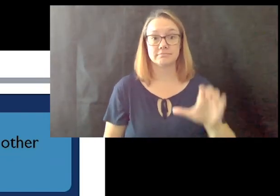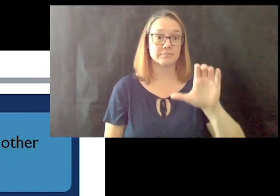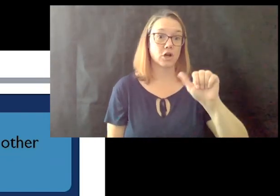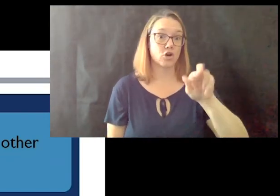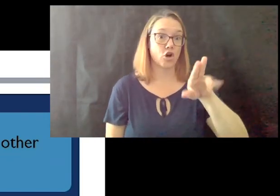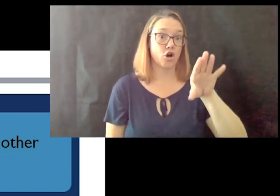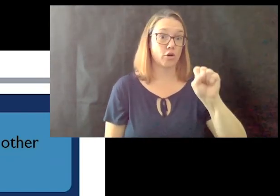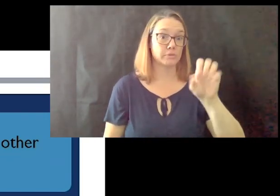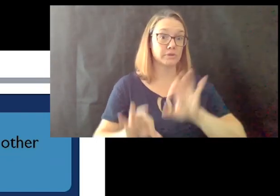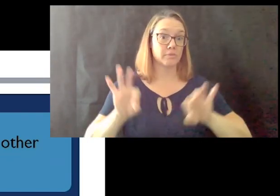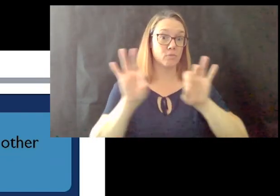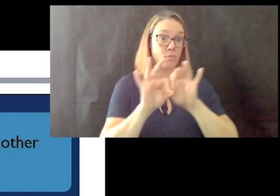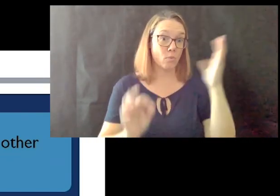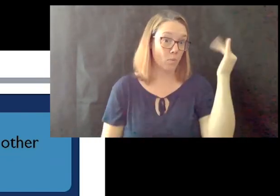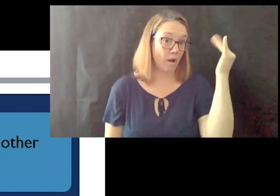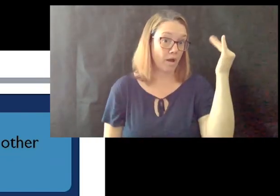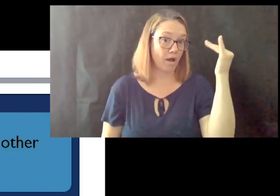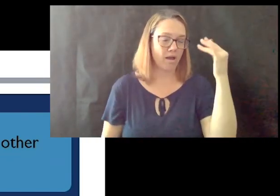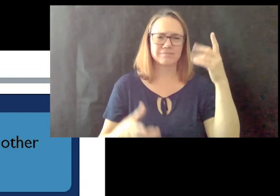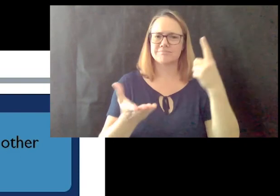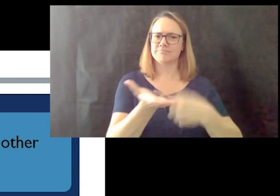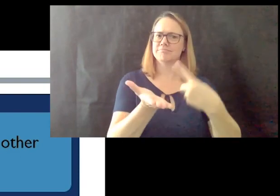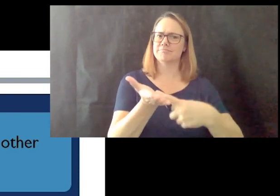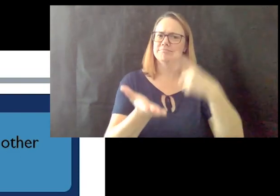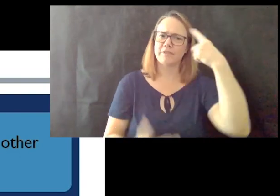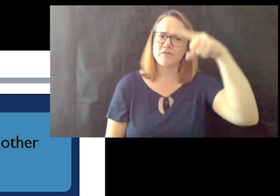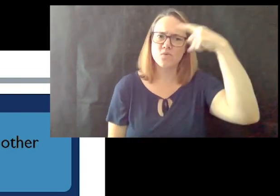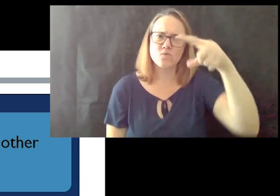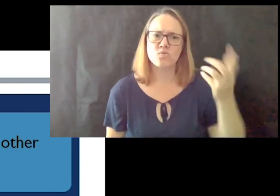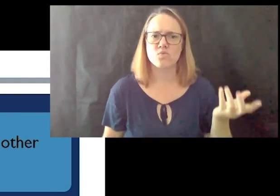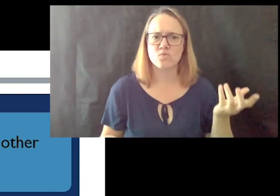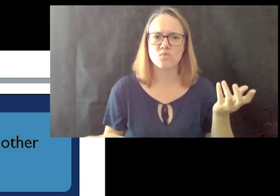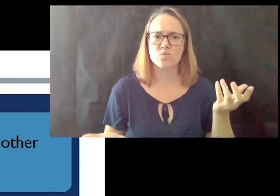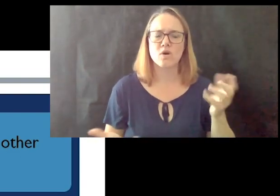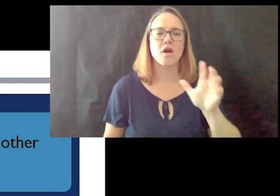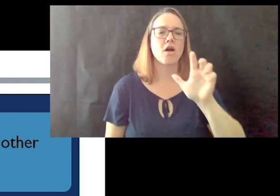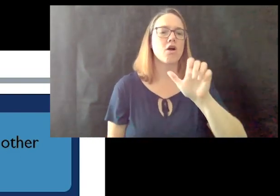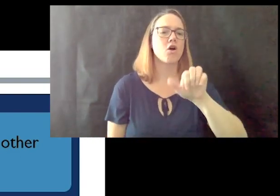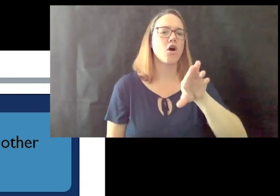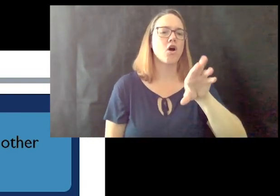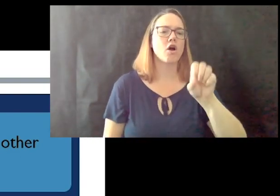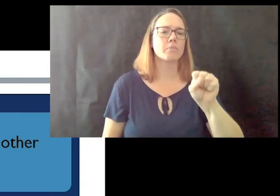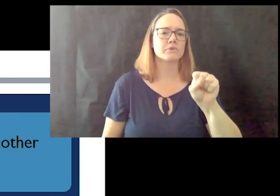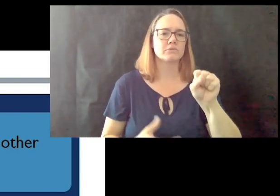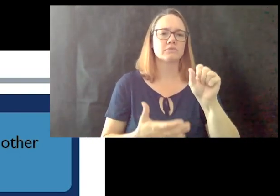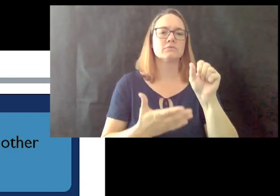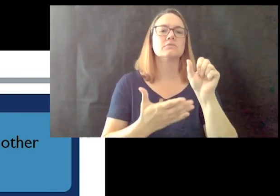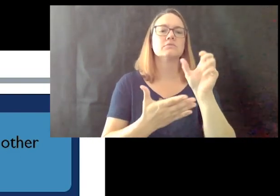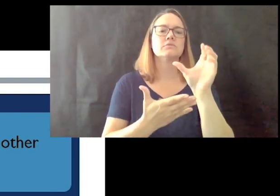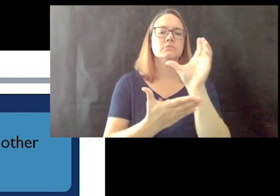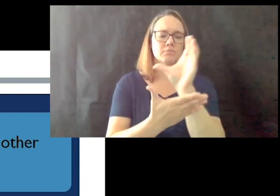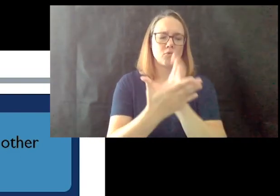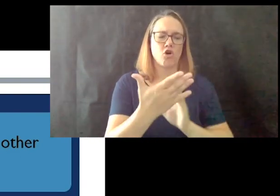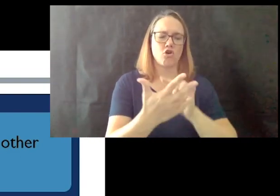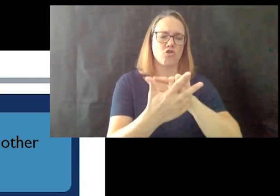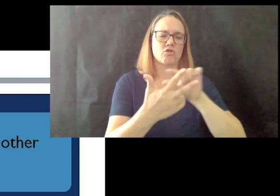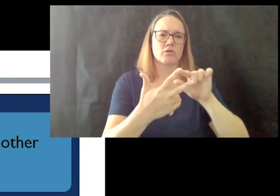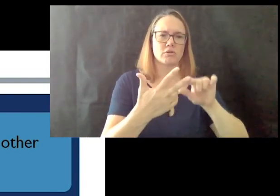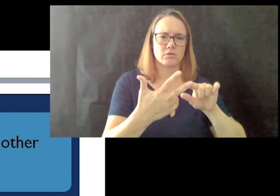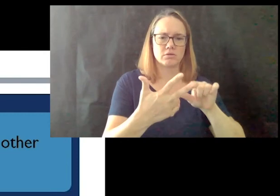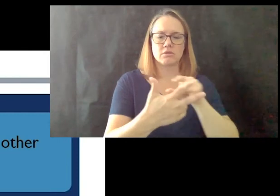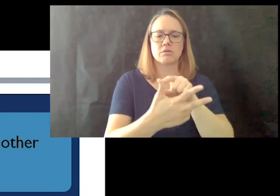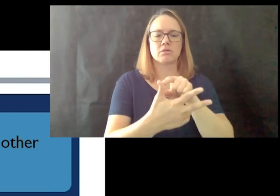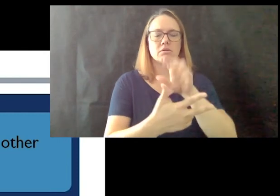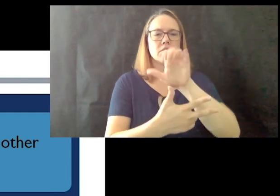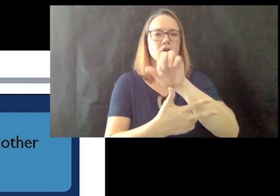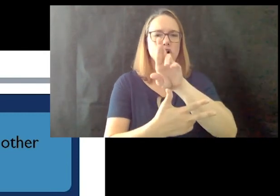So why are carbohydrates important? Why are we even really focusing on this? Carbohydrates are one of three macronutrients, the other being